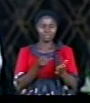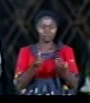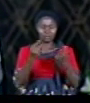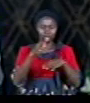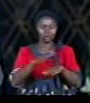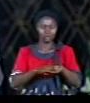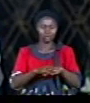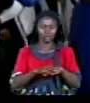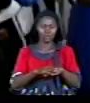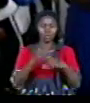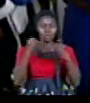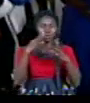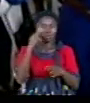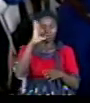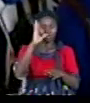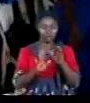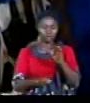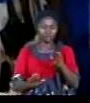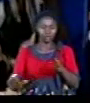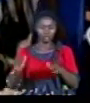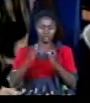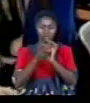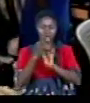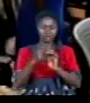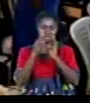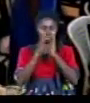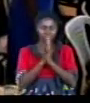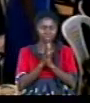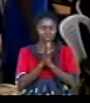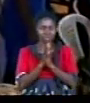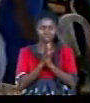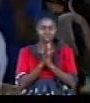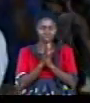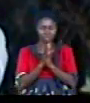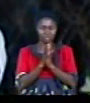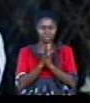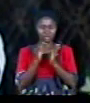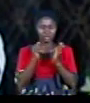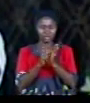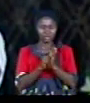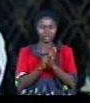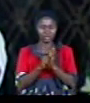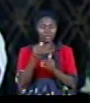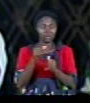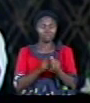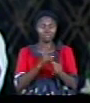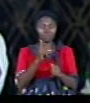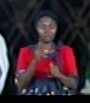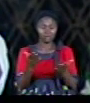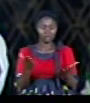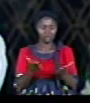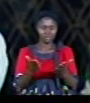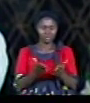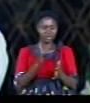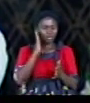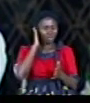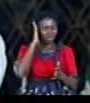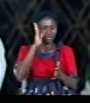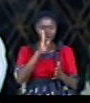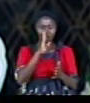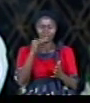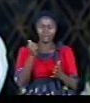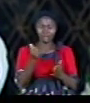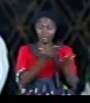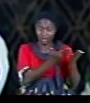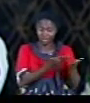in Jesus' name. That everyone here will be a carrier of